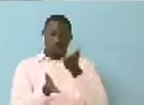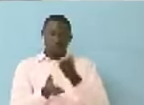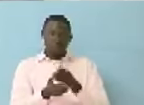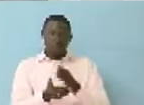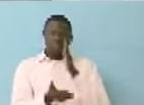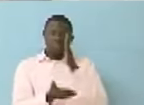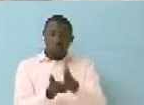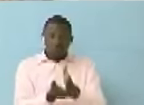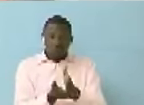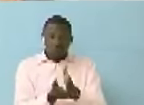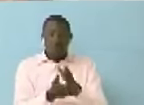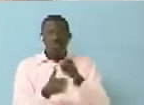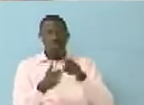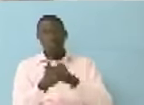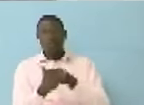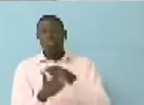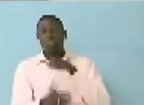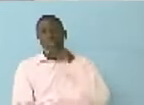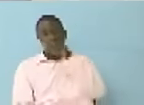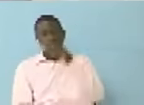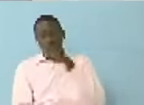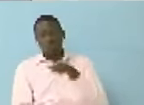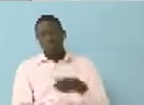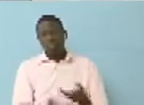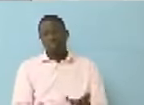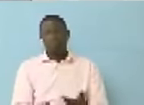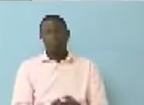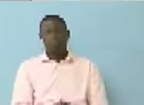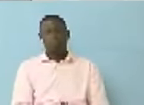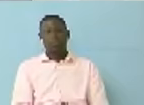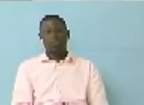Formu tonyalti ba? Or is it false? O tonyante.